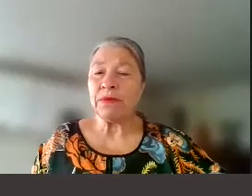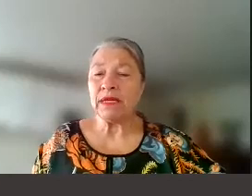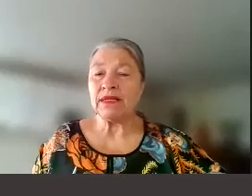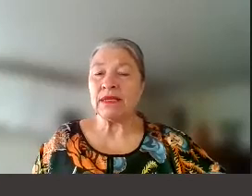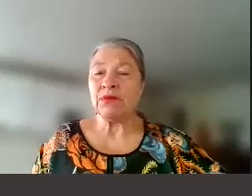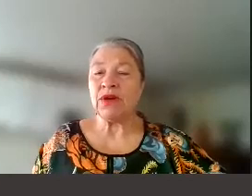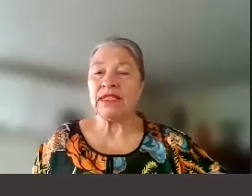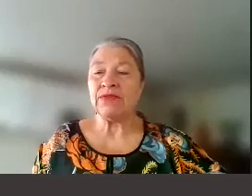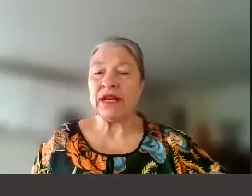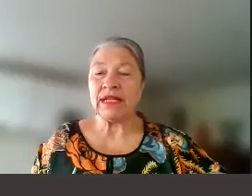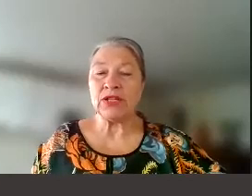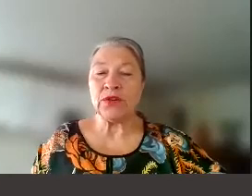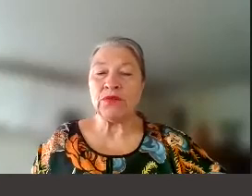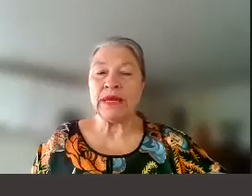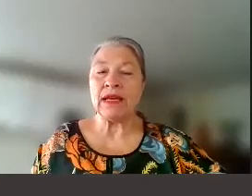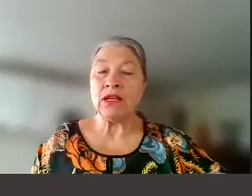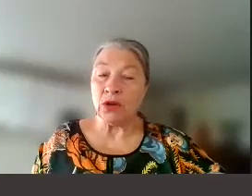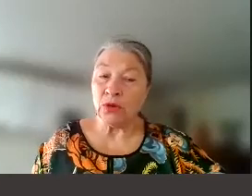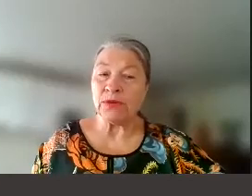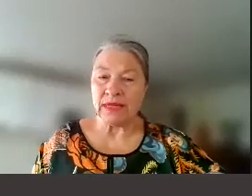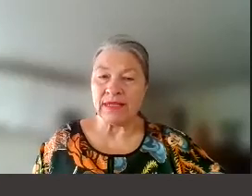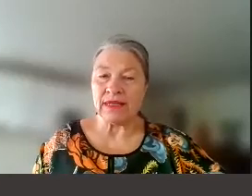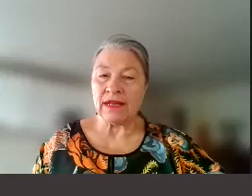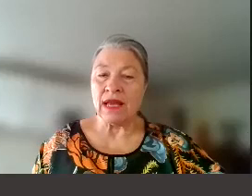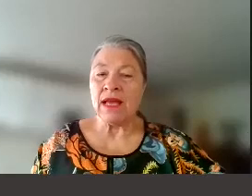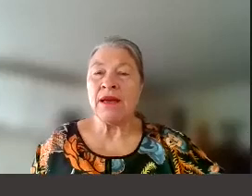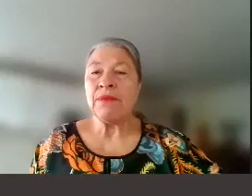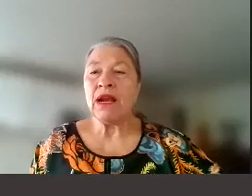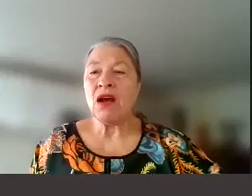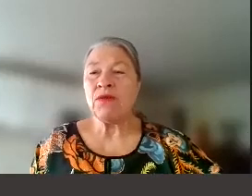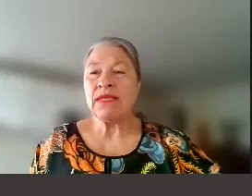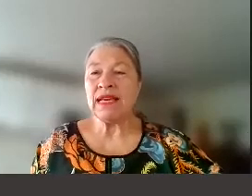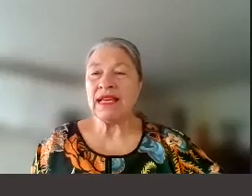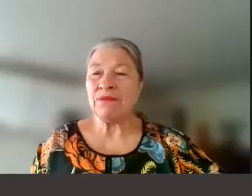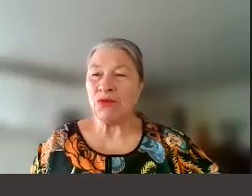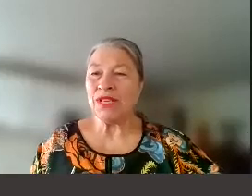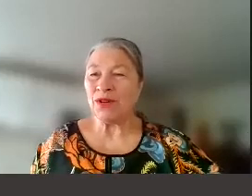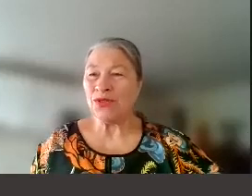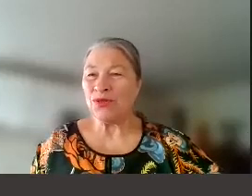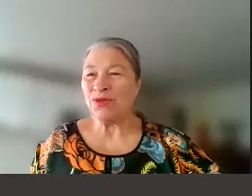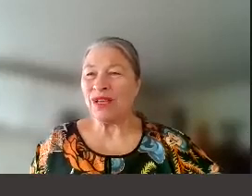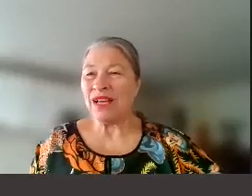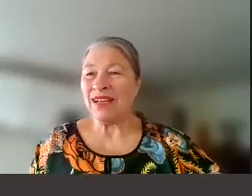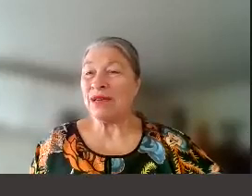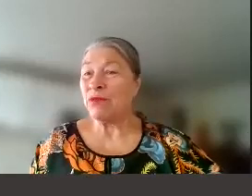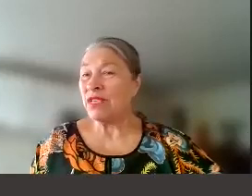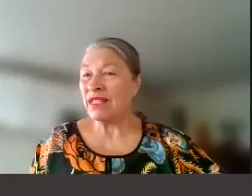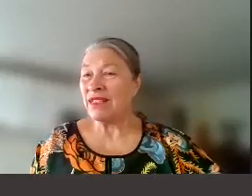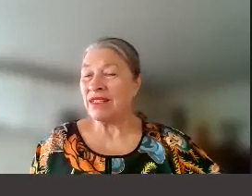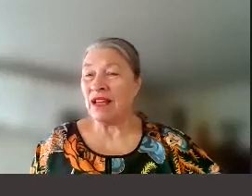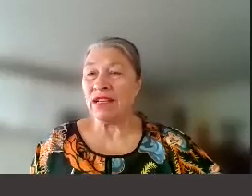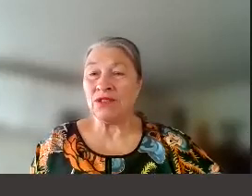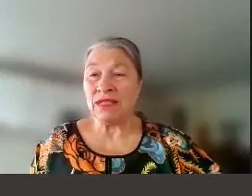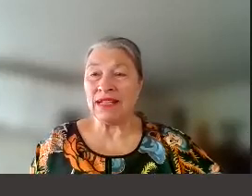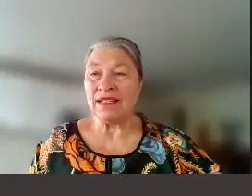intercultural competence provides a foundation for being a global citizen. But I would say in multicultural